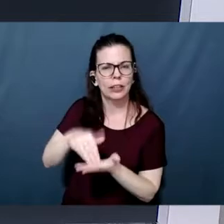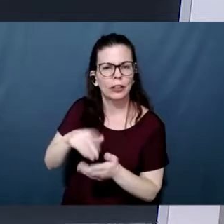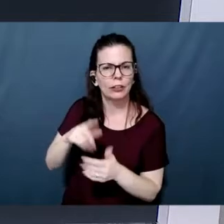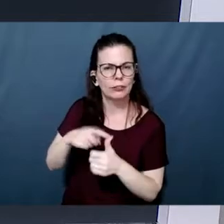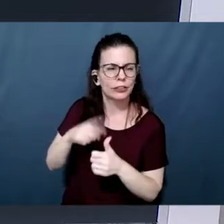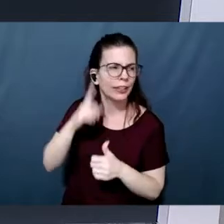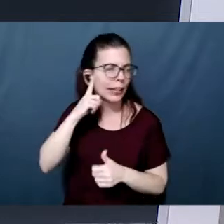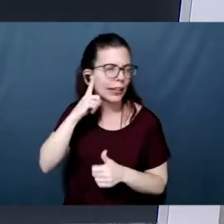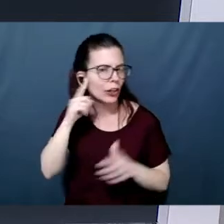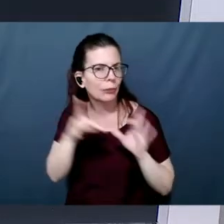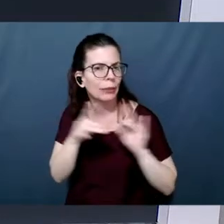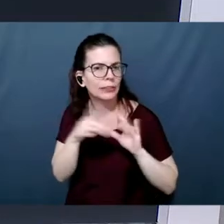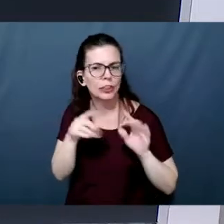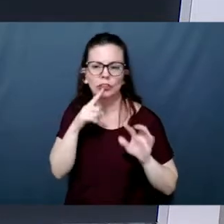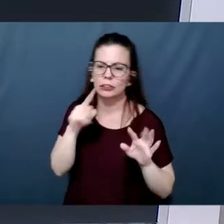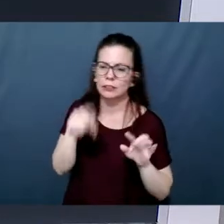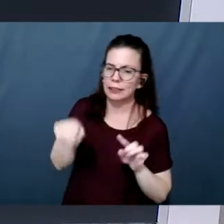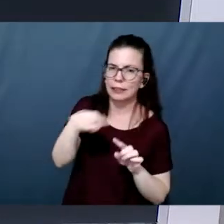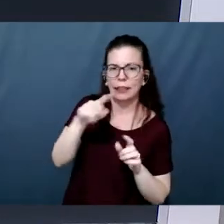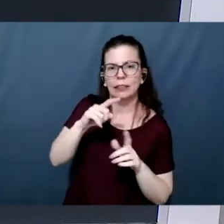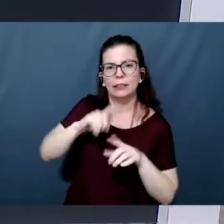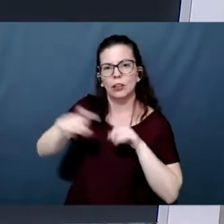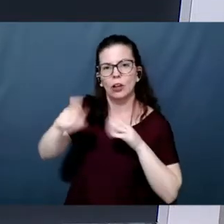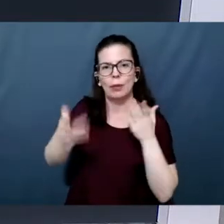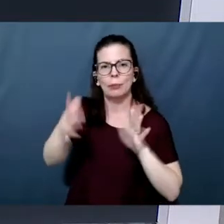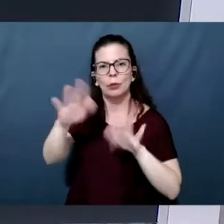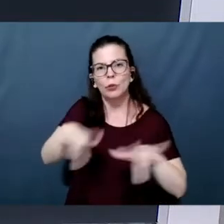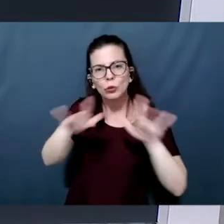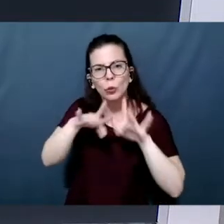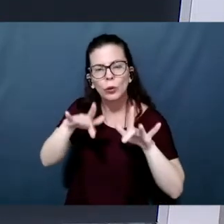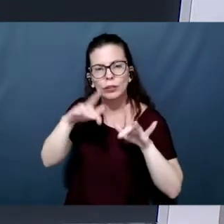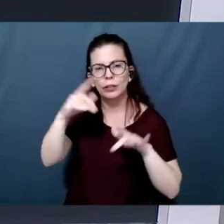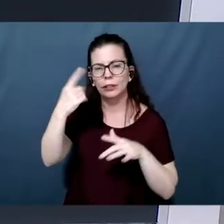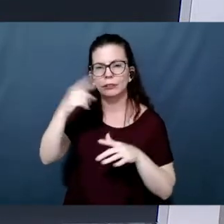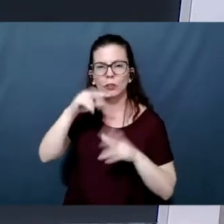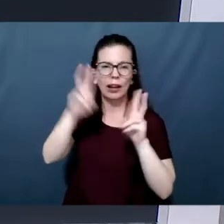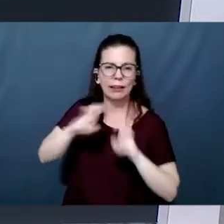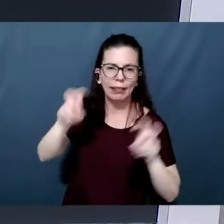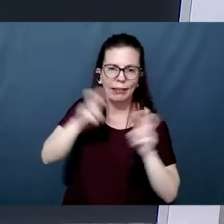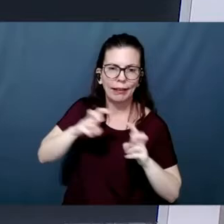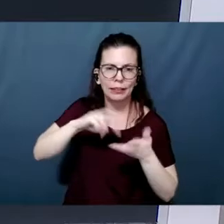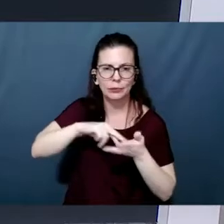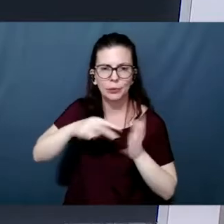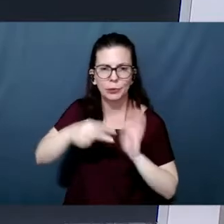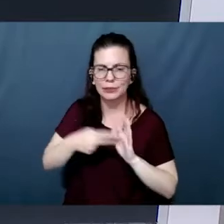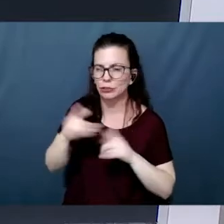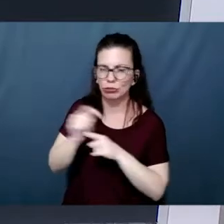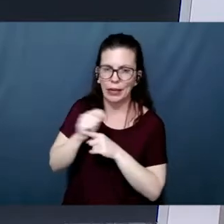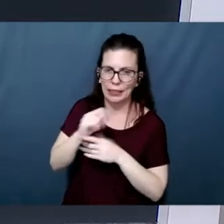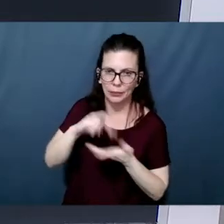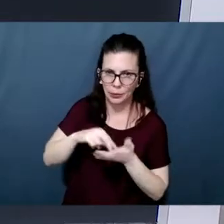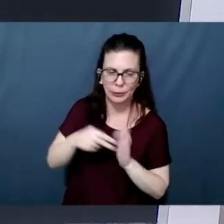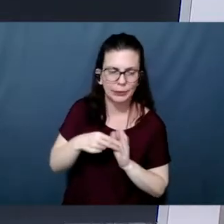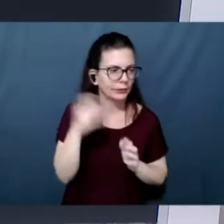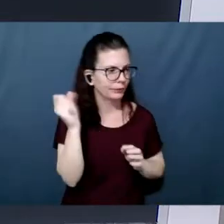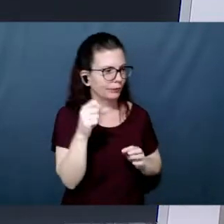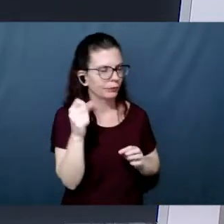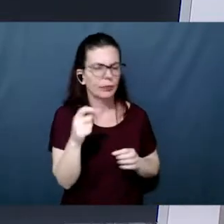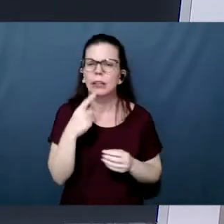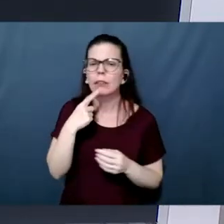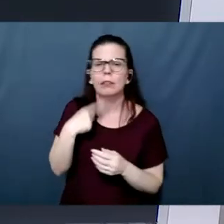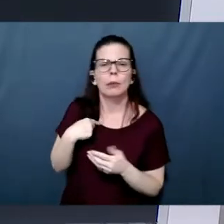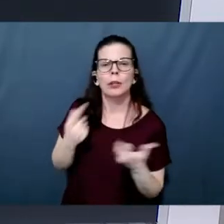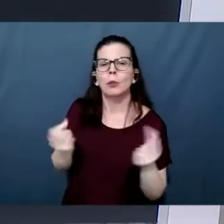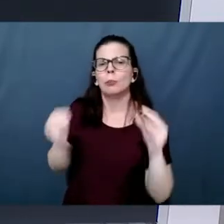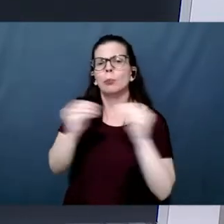that says, this call may be recorded for analytics purposes or training purposes. Yep, absolutely. Tell me a little bit more about what happens after